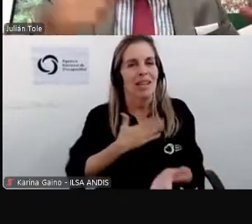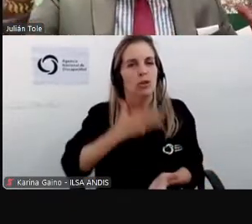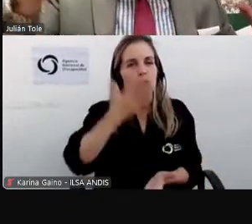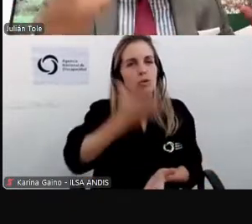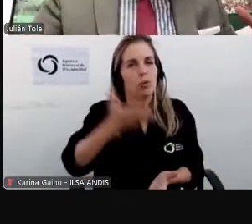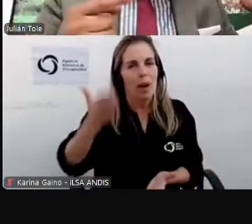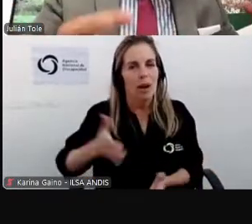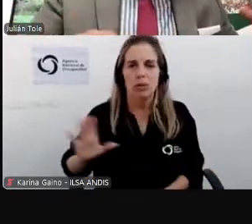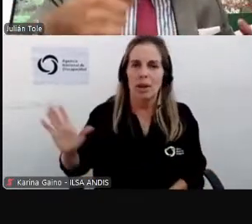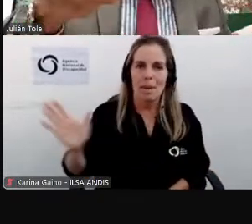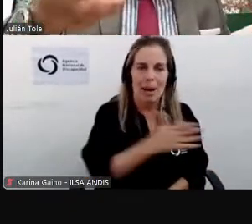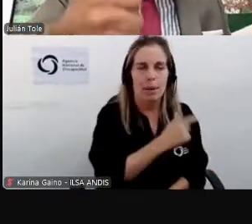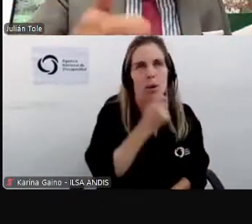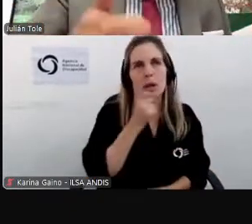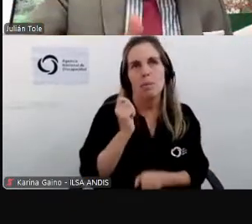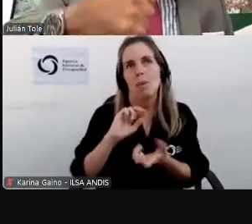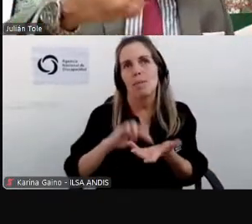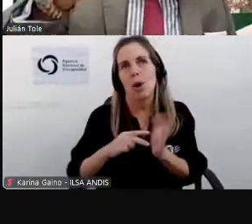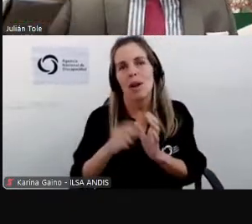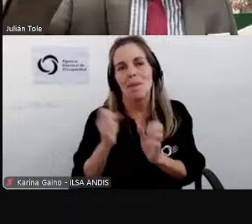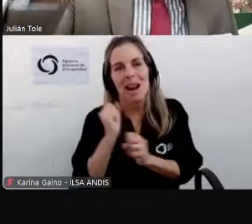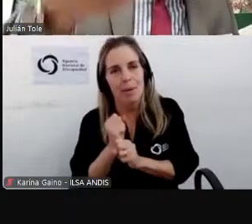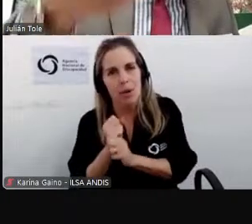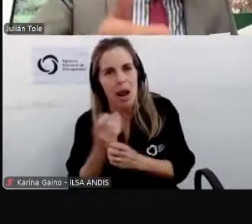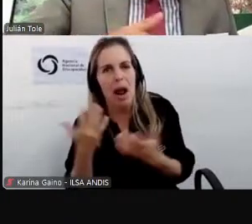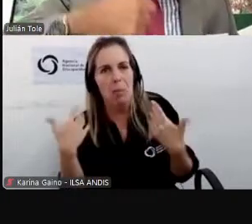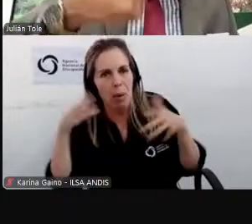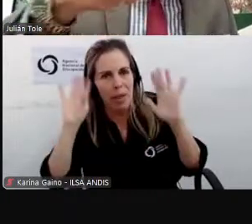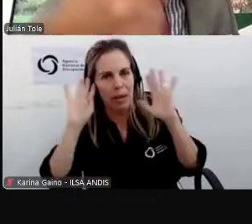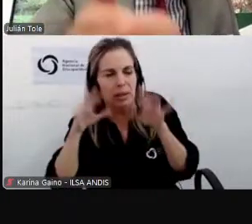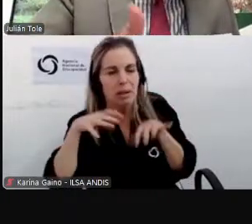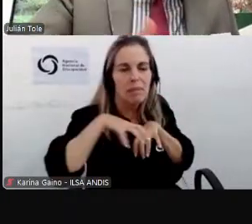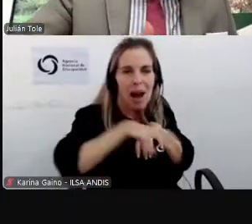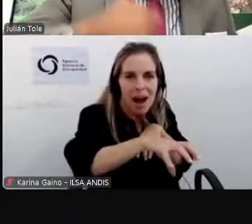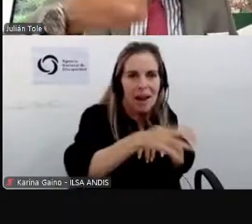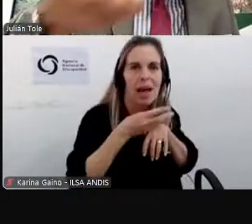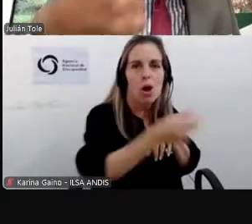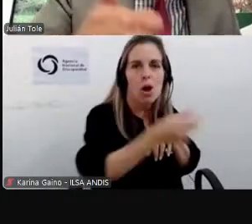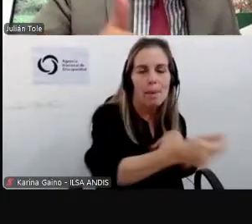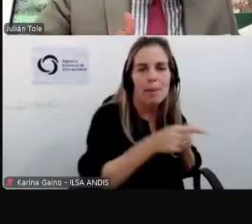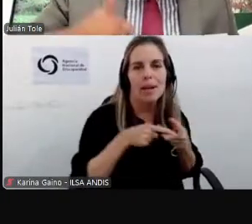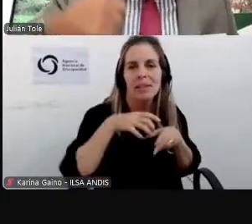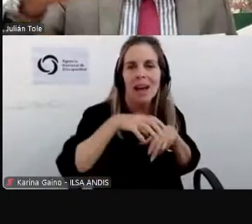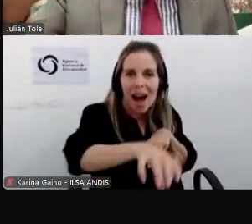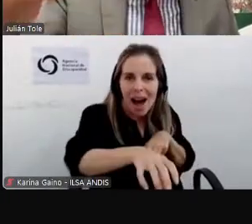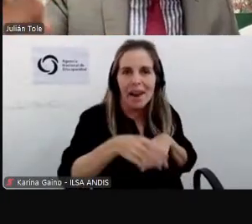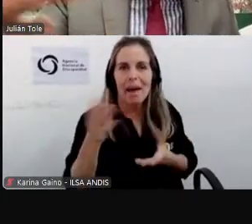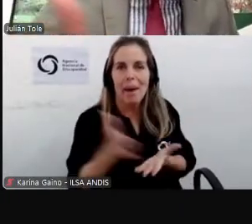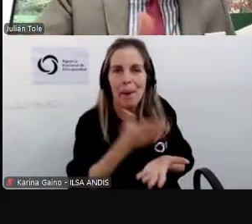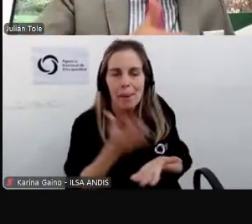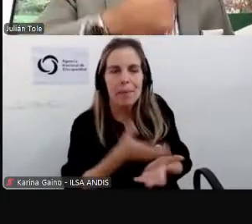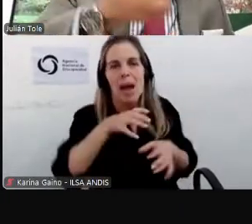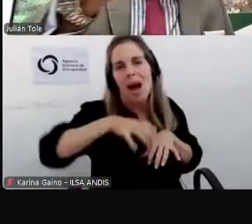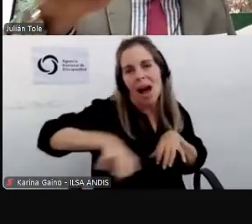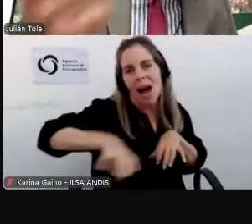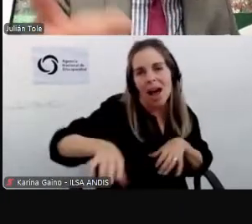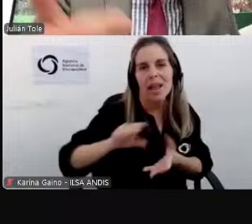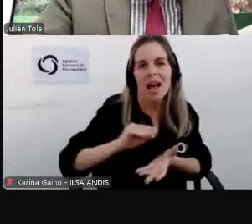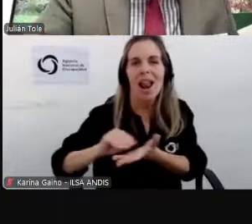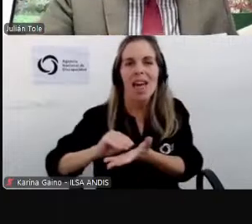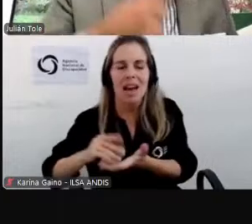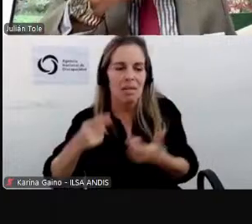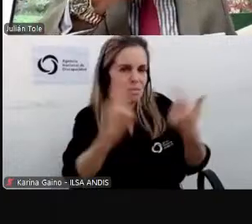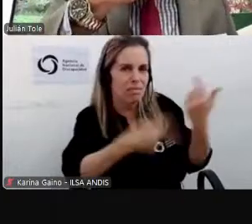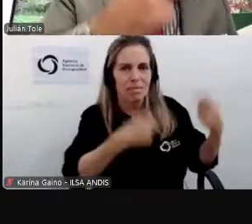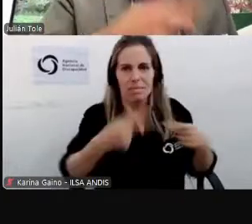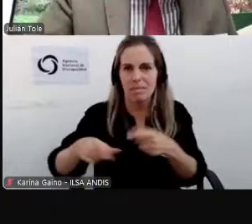area. Human rights issue affects every single area. A labor issue may involve actually procurement or supply or